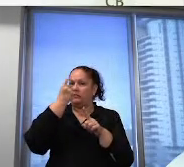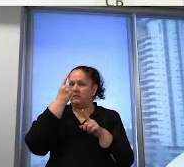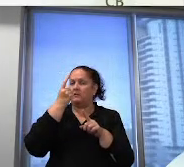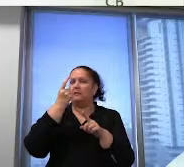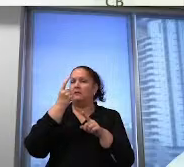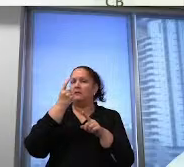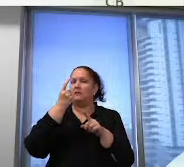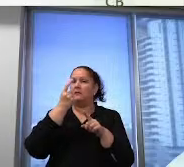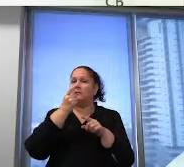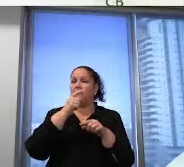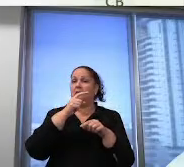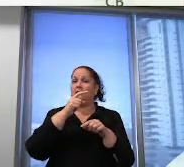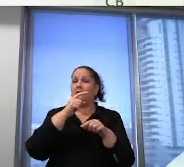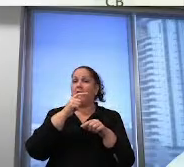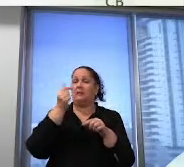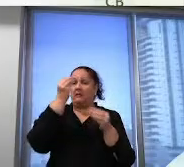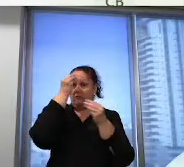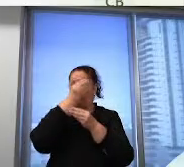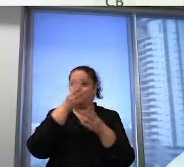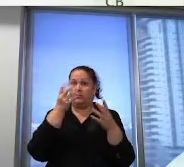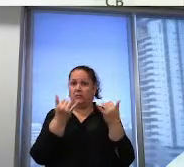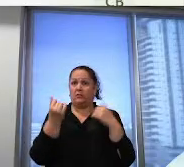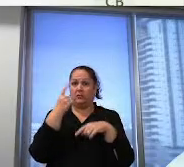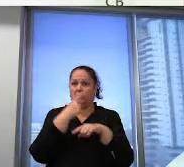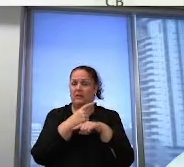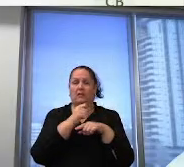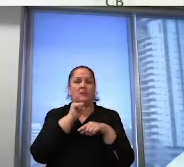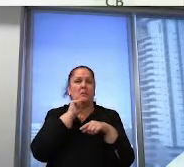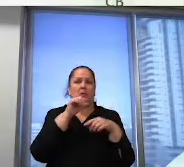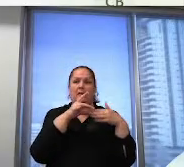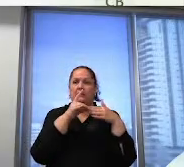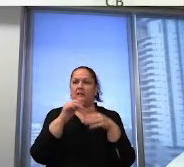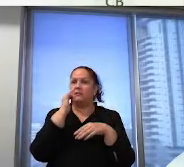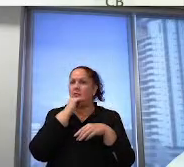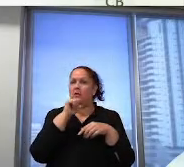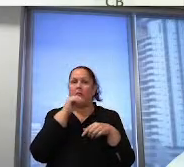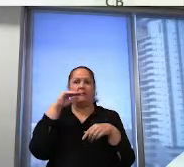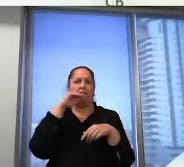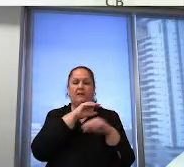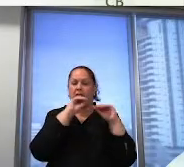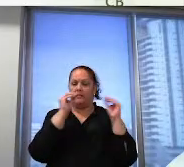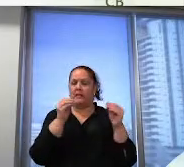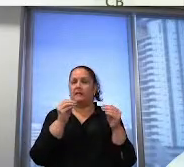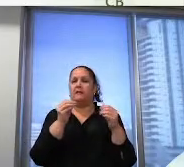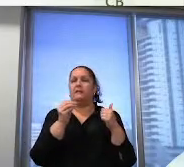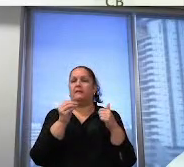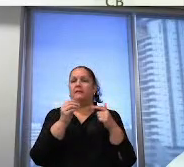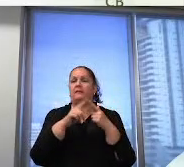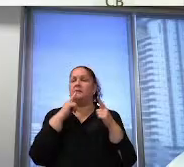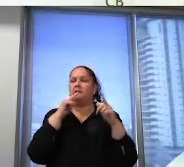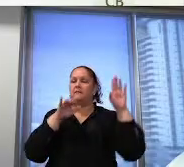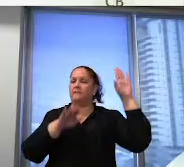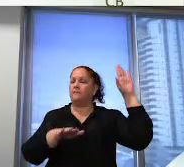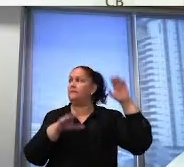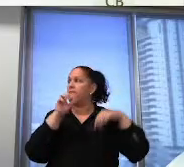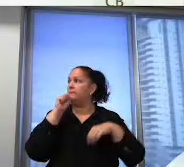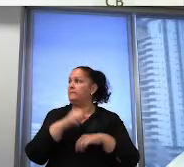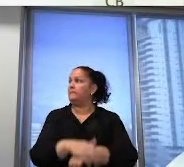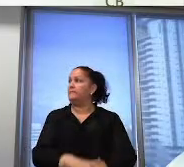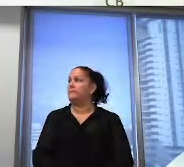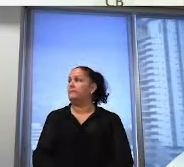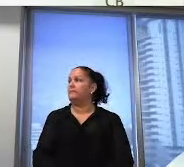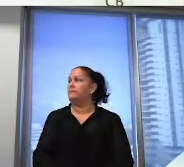of your understanding, none of the information you will provide today is misleading or untruthful? Please answer out